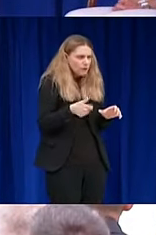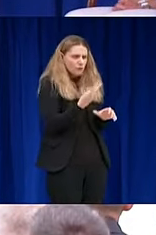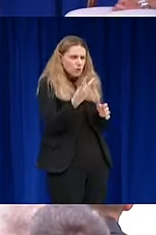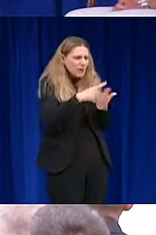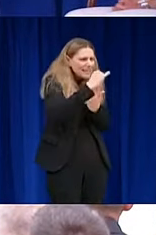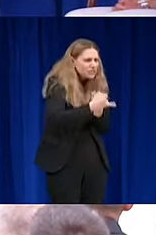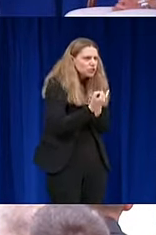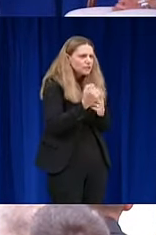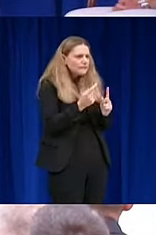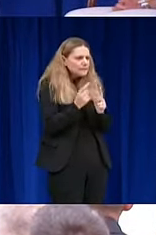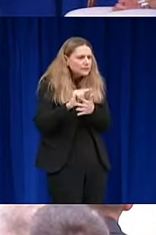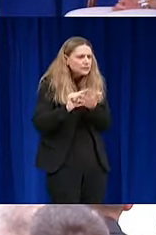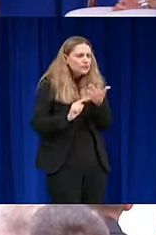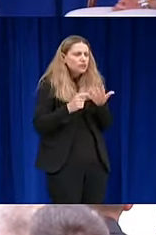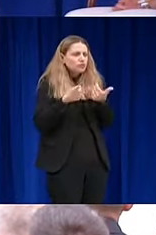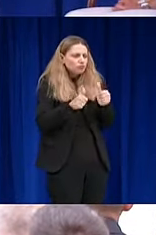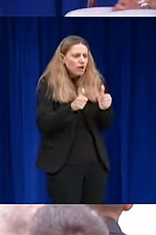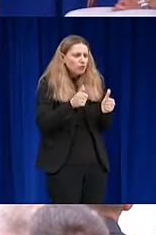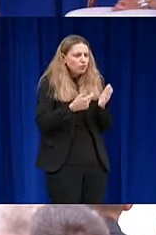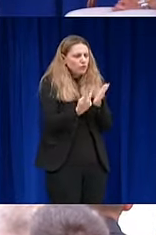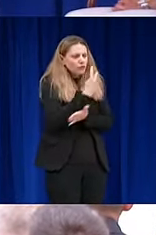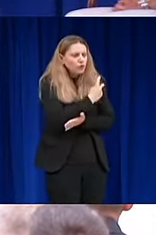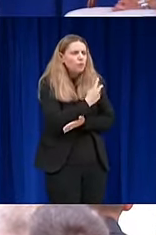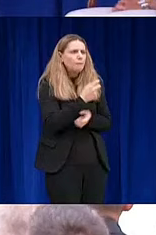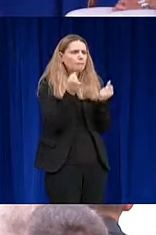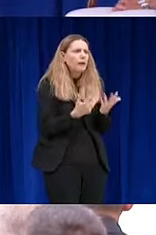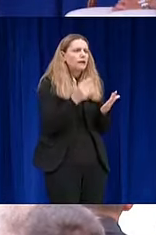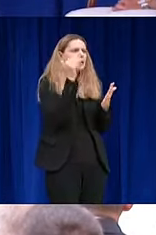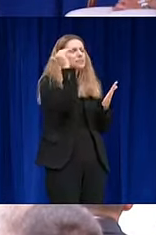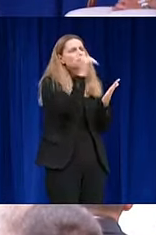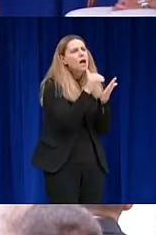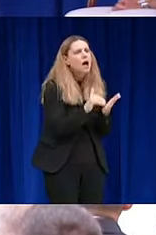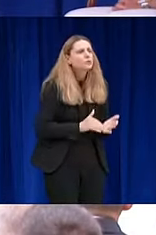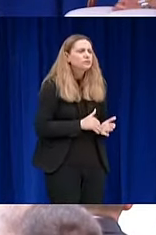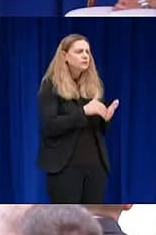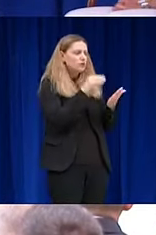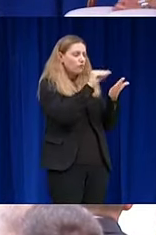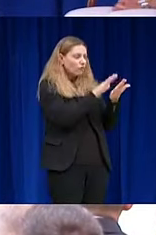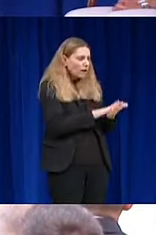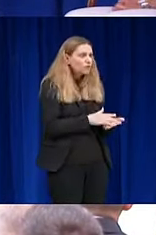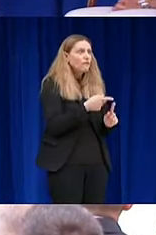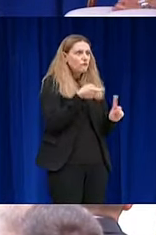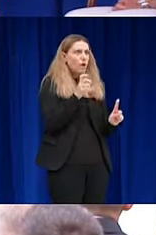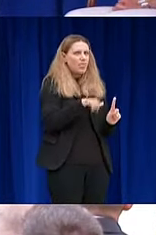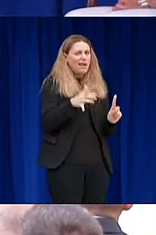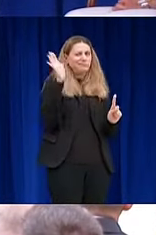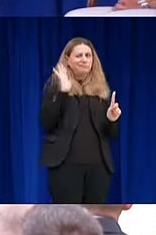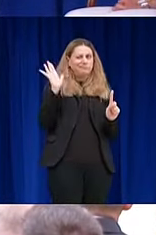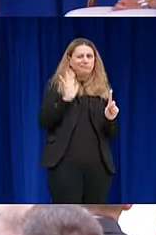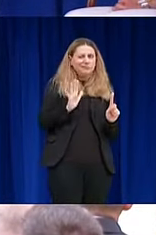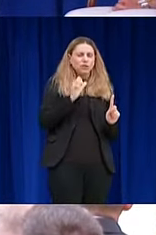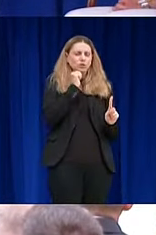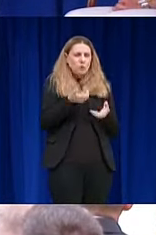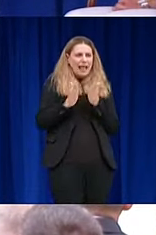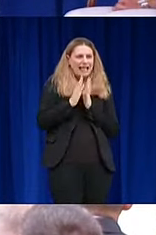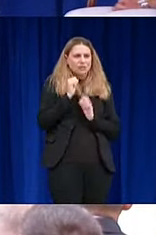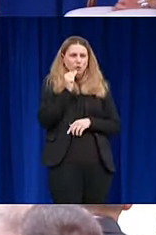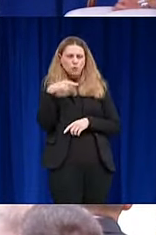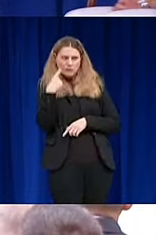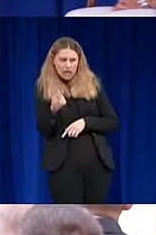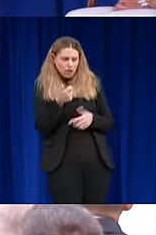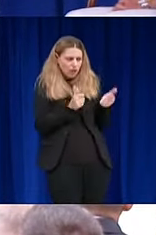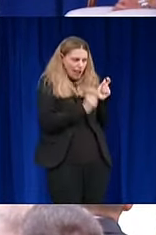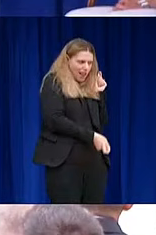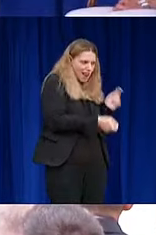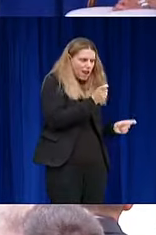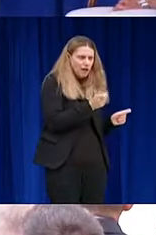military records from the Don't Ask, Don't Tell era. It's our hope that this effort begins to restore some measure of dignity